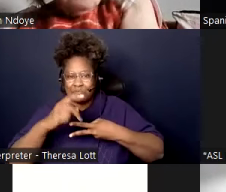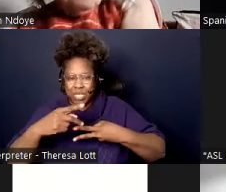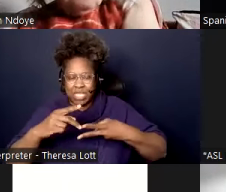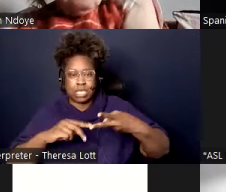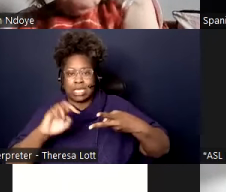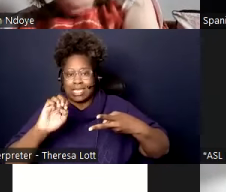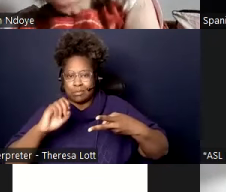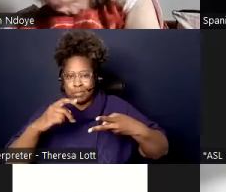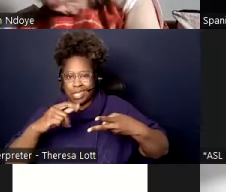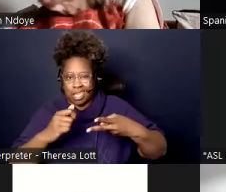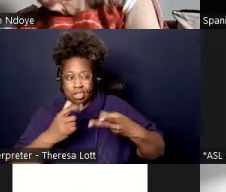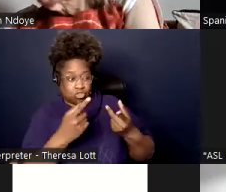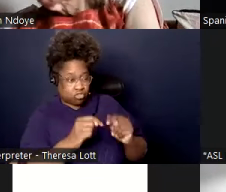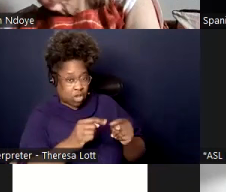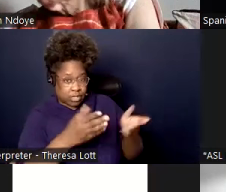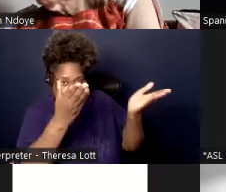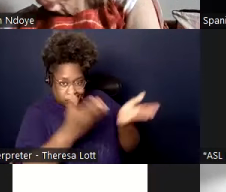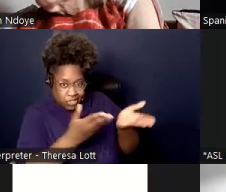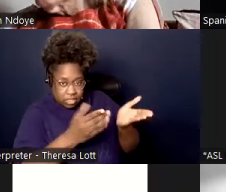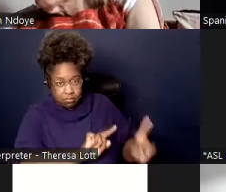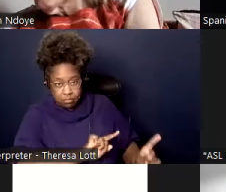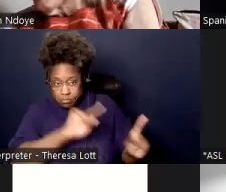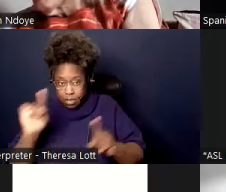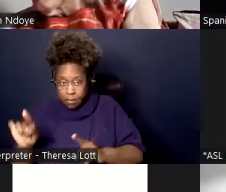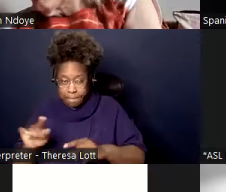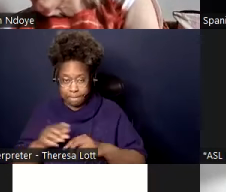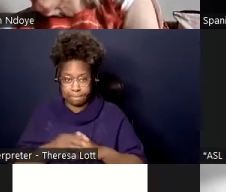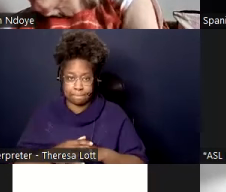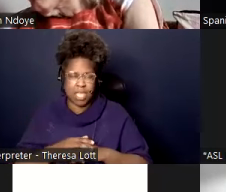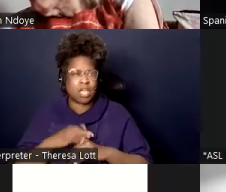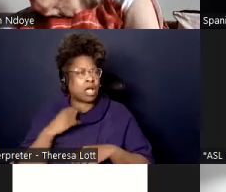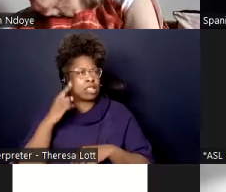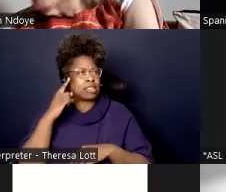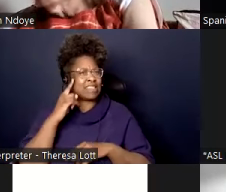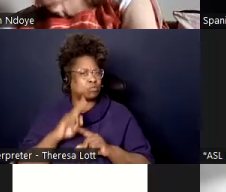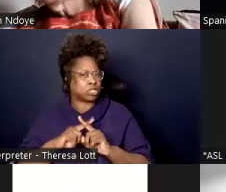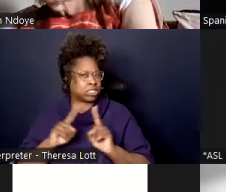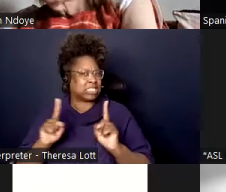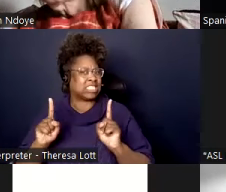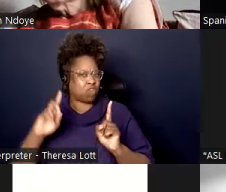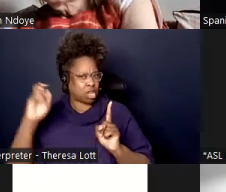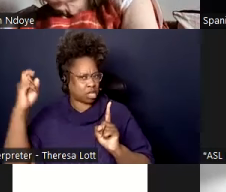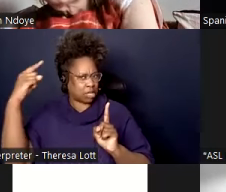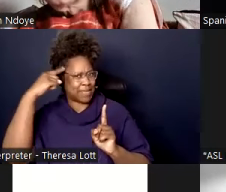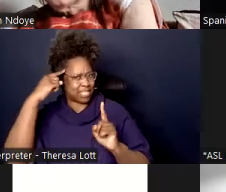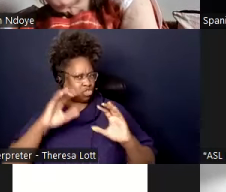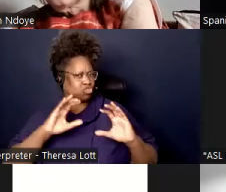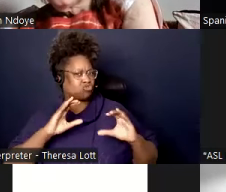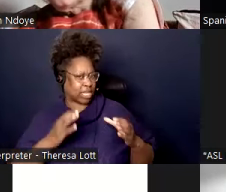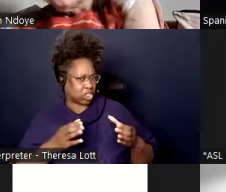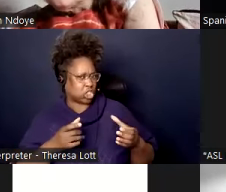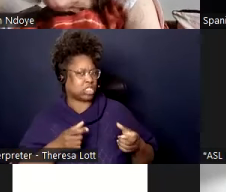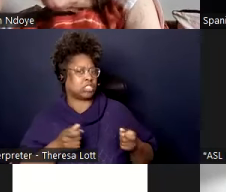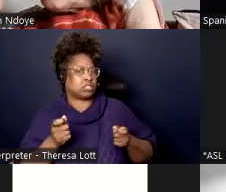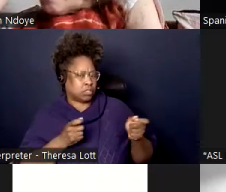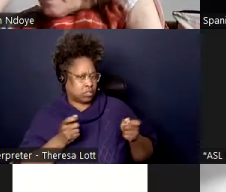out there now too. And again, I think it was a different administration. It was a different, and